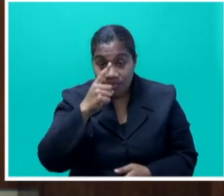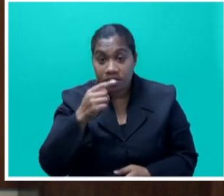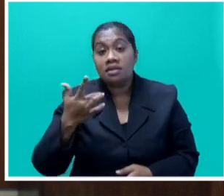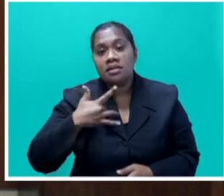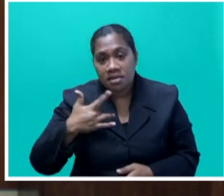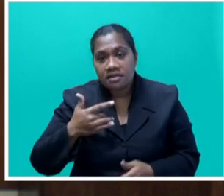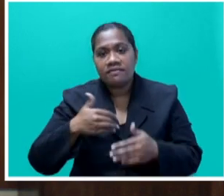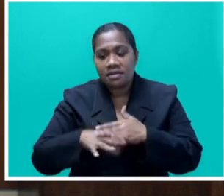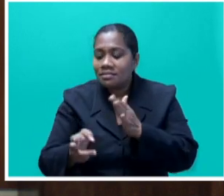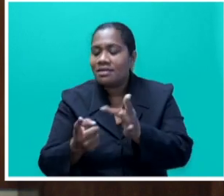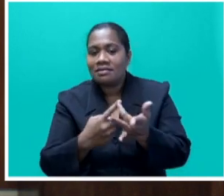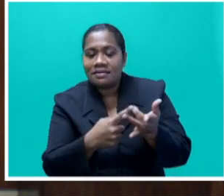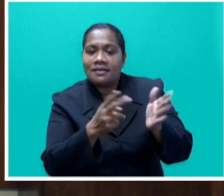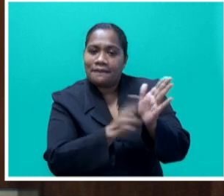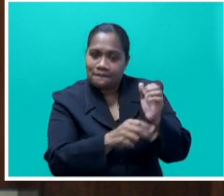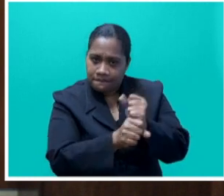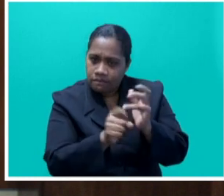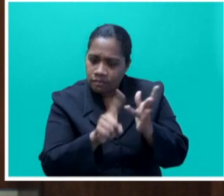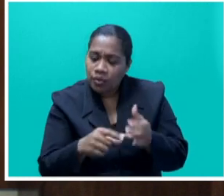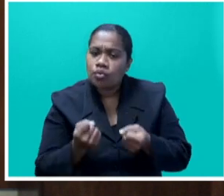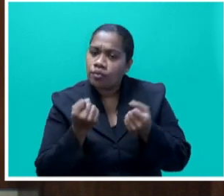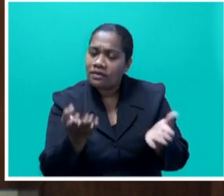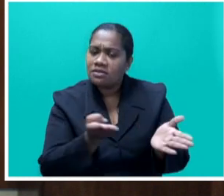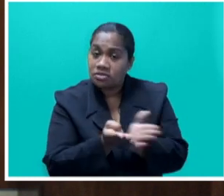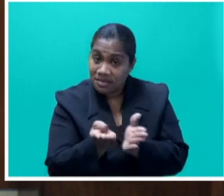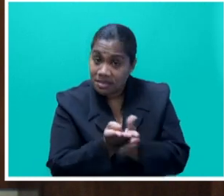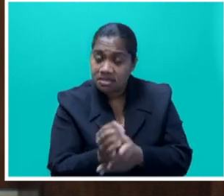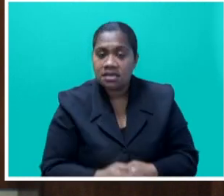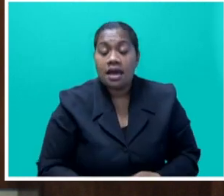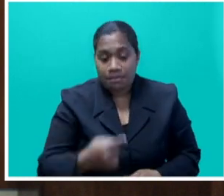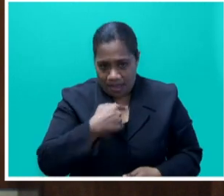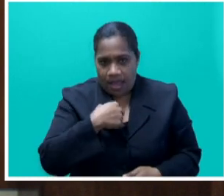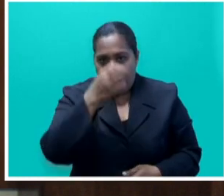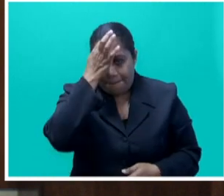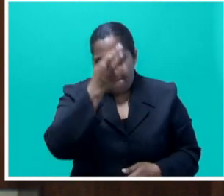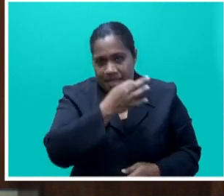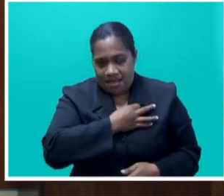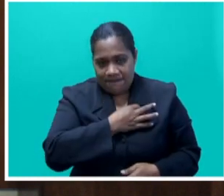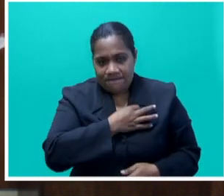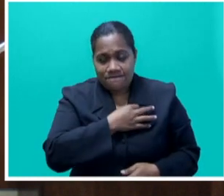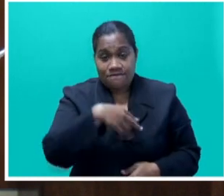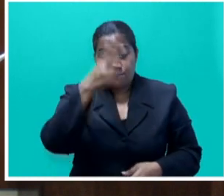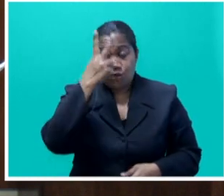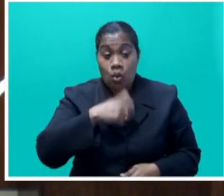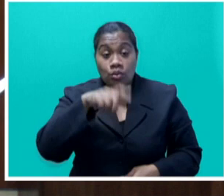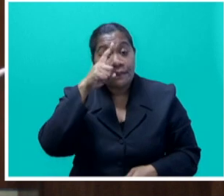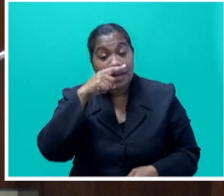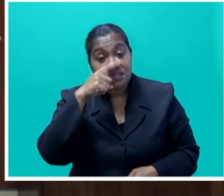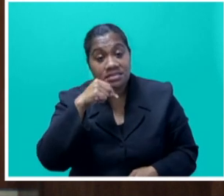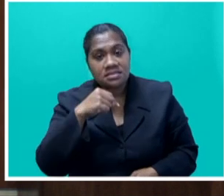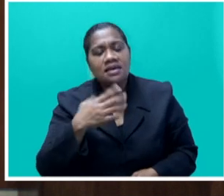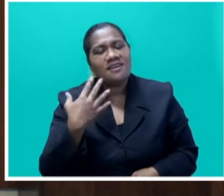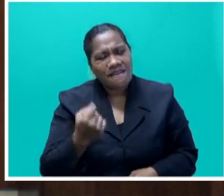the other NGO provided services. I strongly believe that the older persons have exactly